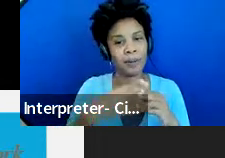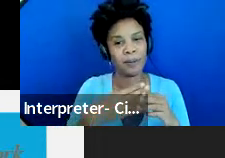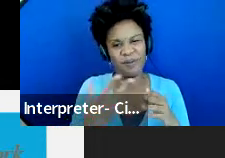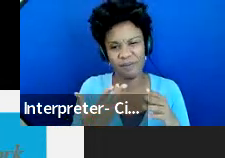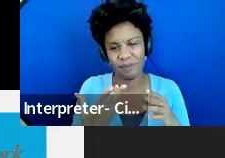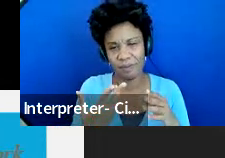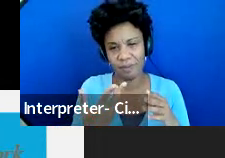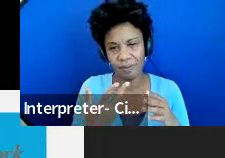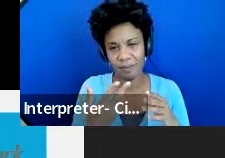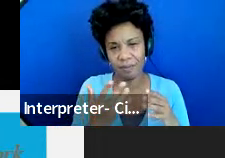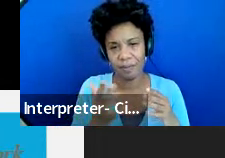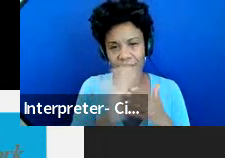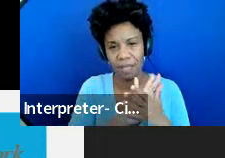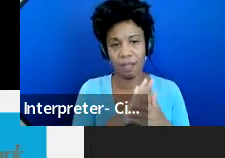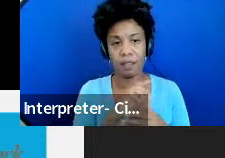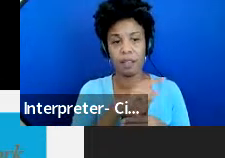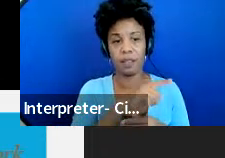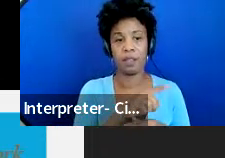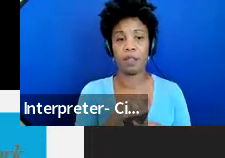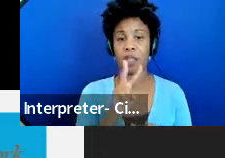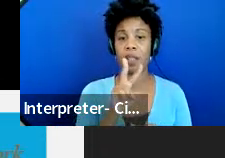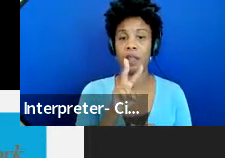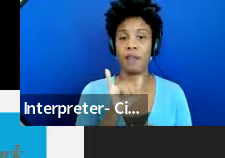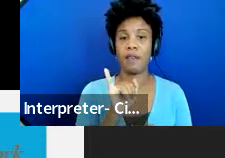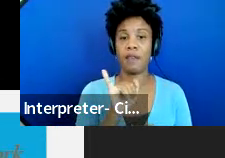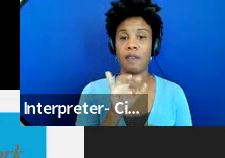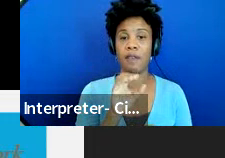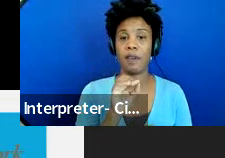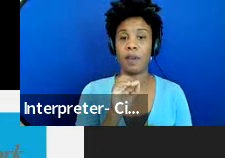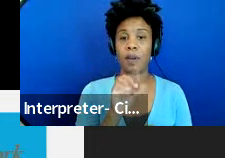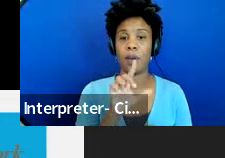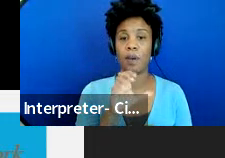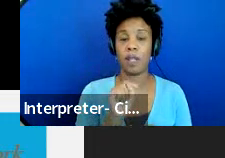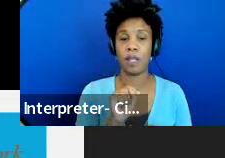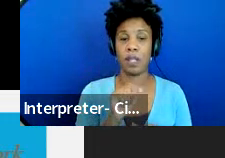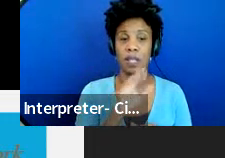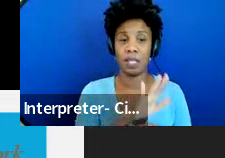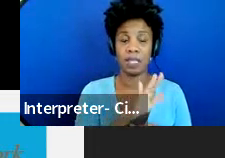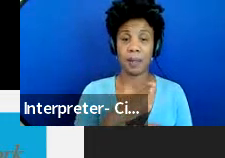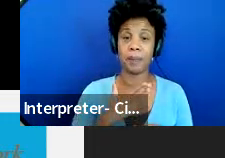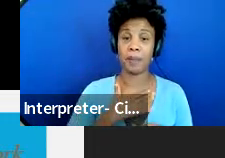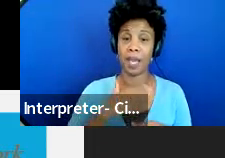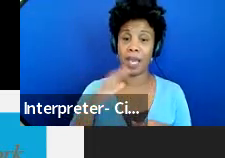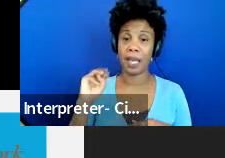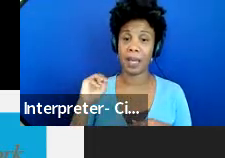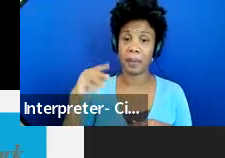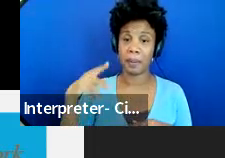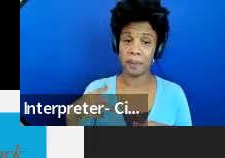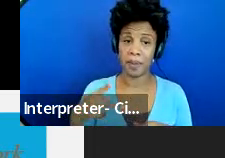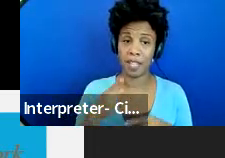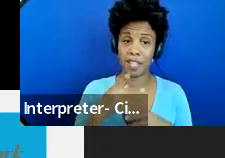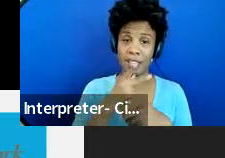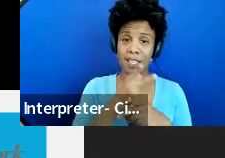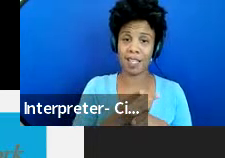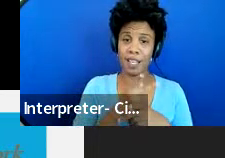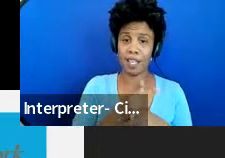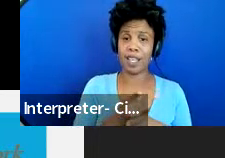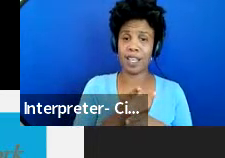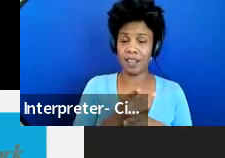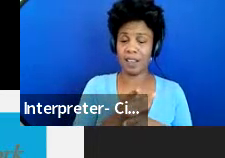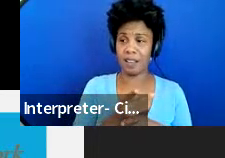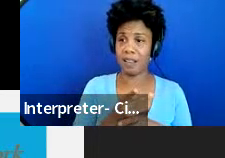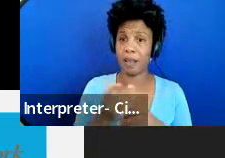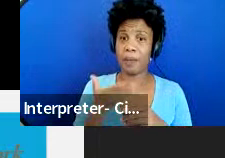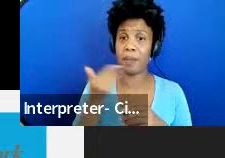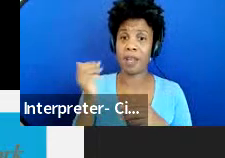example, says, "He, that is the member of parliament, treats me better than my flesh and blood. If I never for him, I would have never get a small